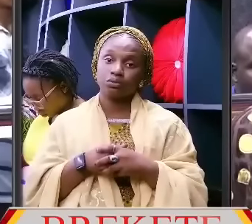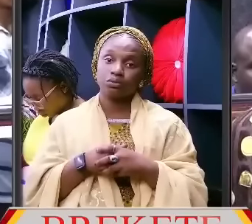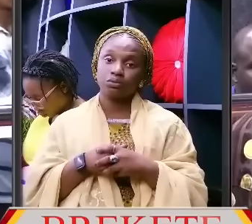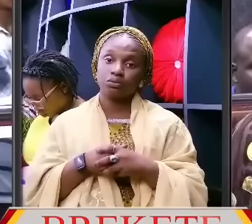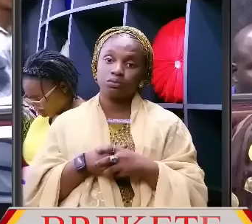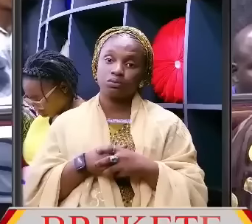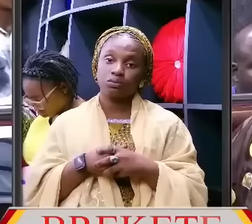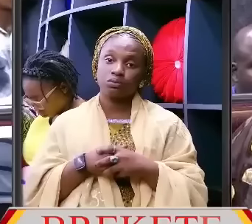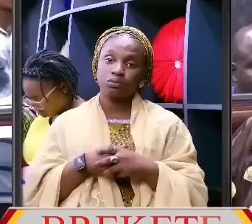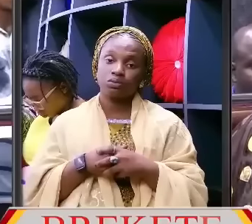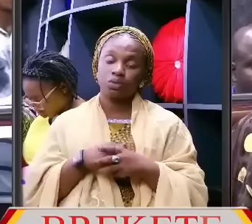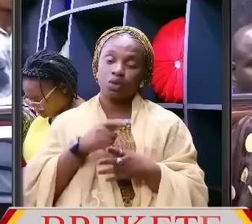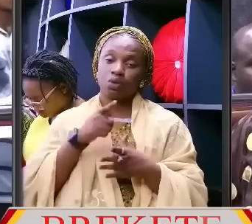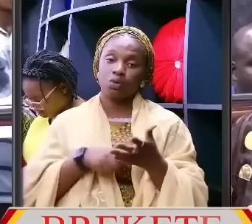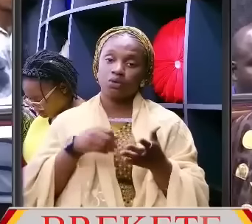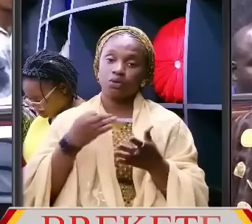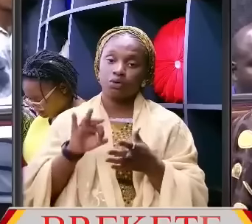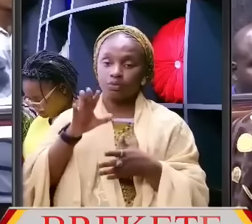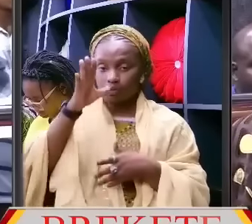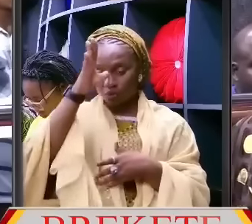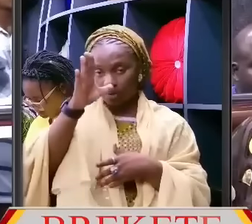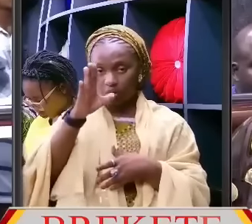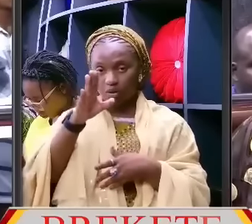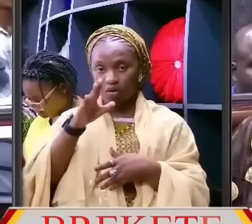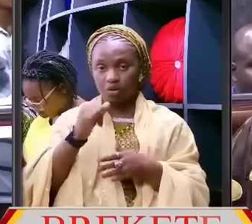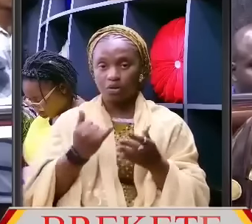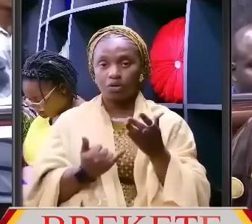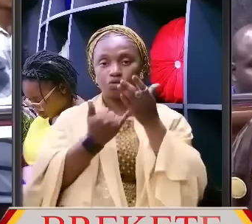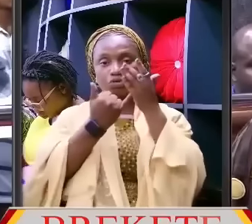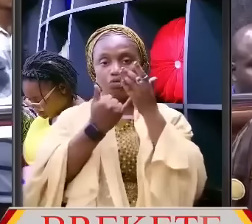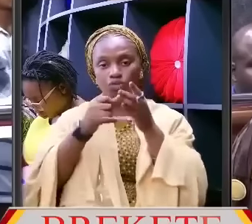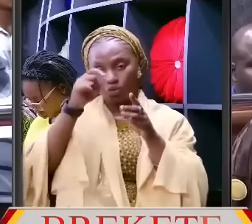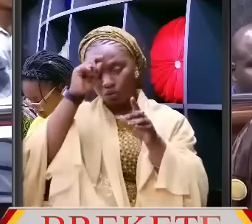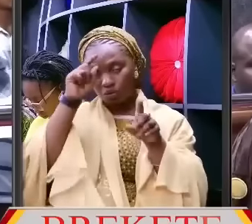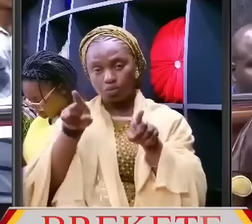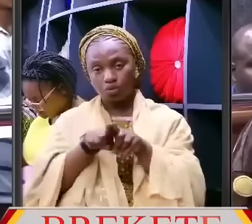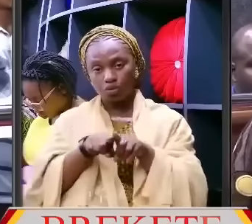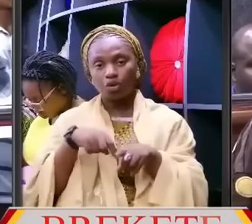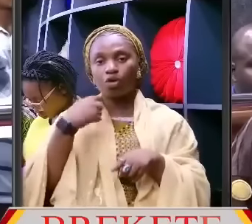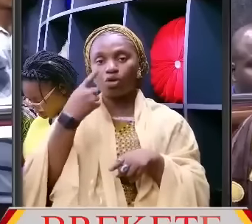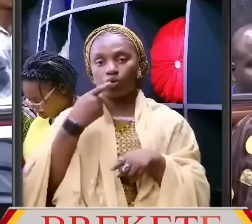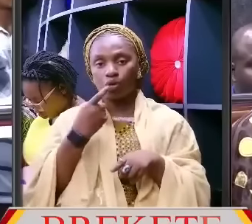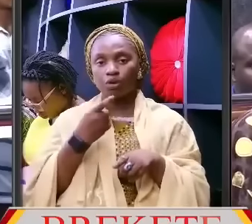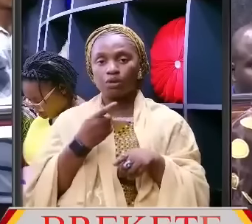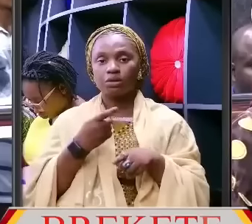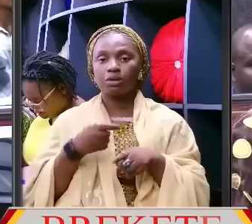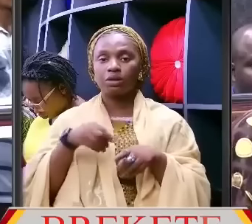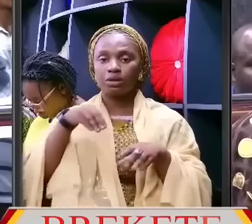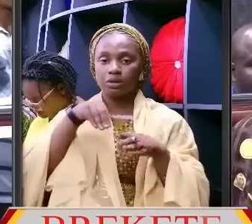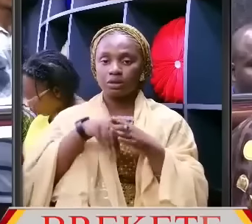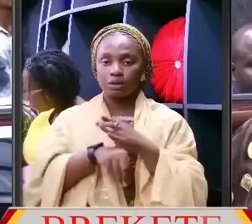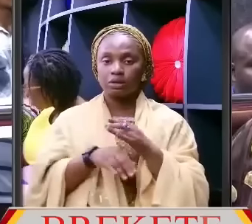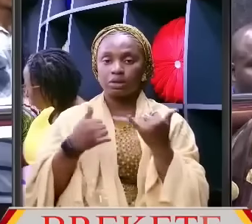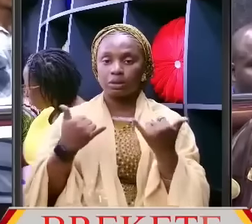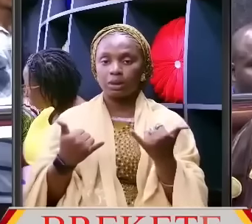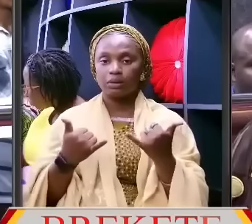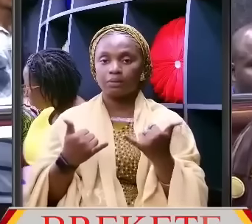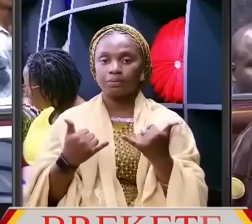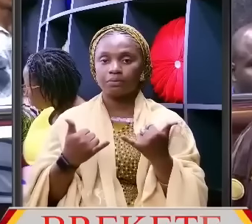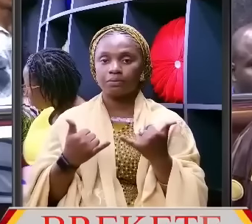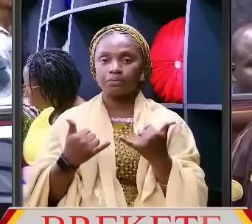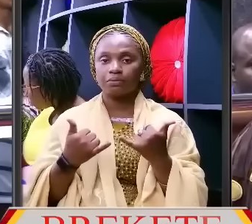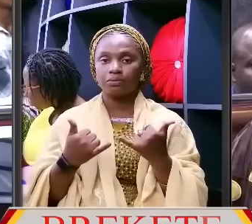Of Daddy Atahiru junior brother house? Who they live inside?